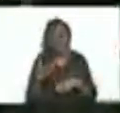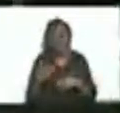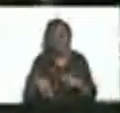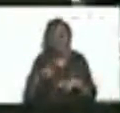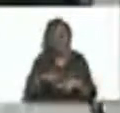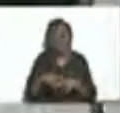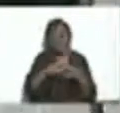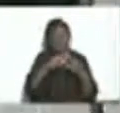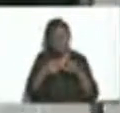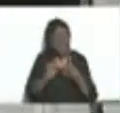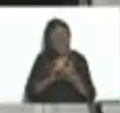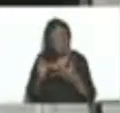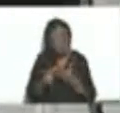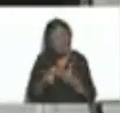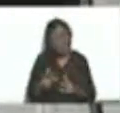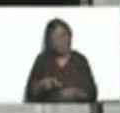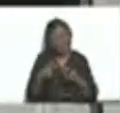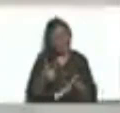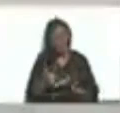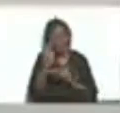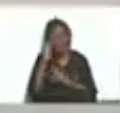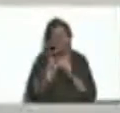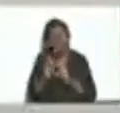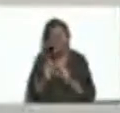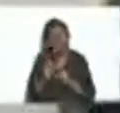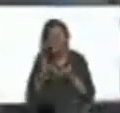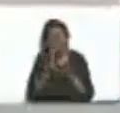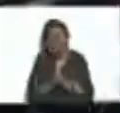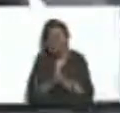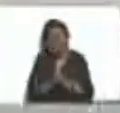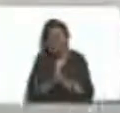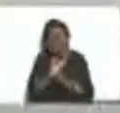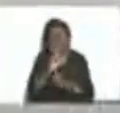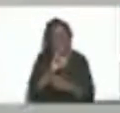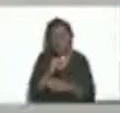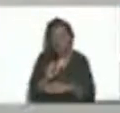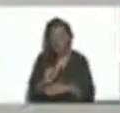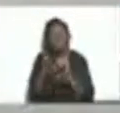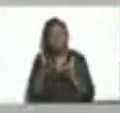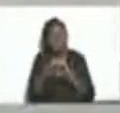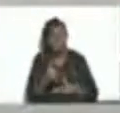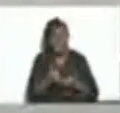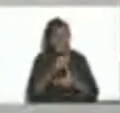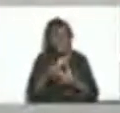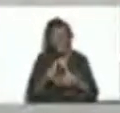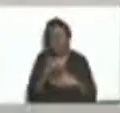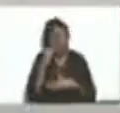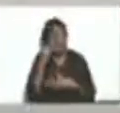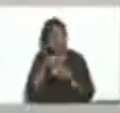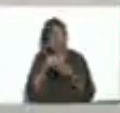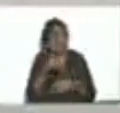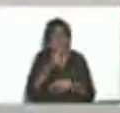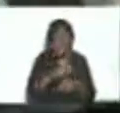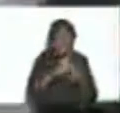Abaco and providing relief for those that have been crying out. Of course, the DRA would like to assist all those homeowners needing to repair or rebuild